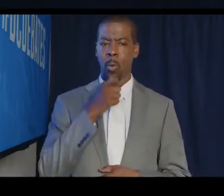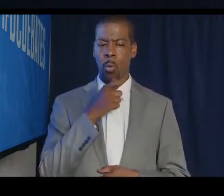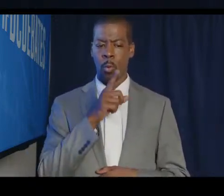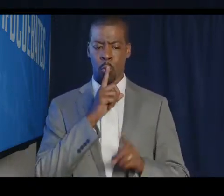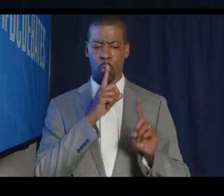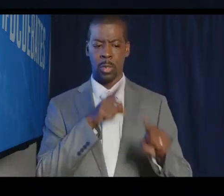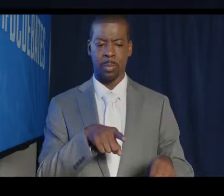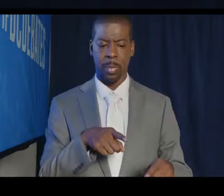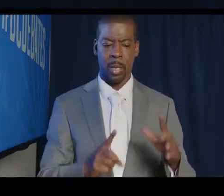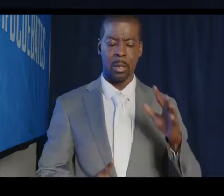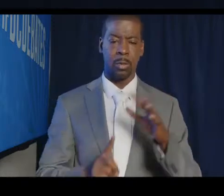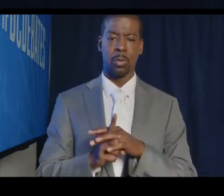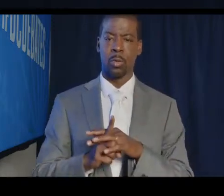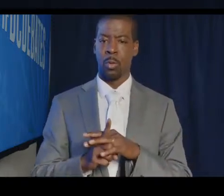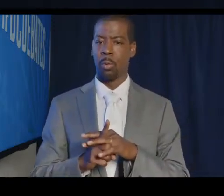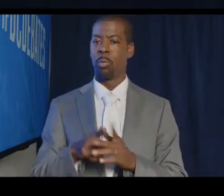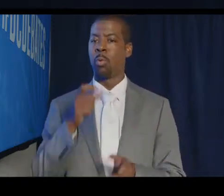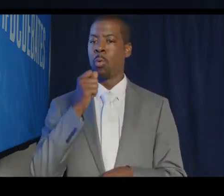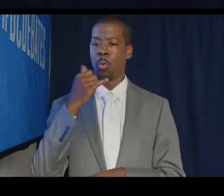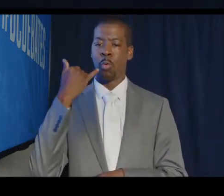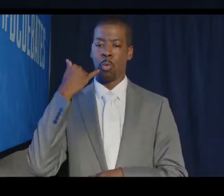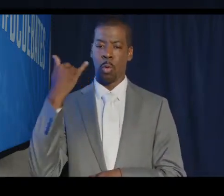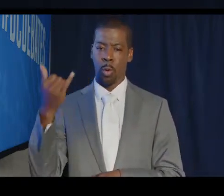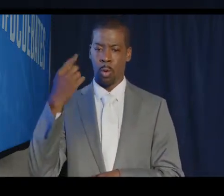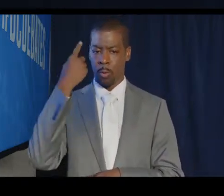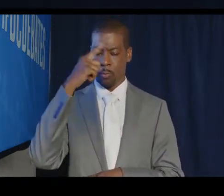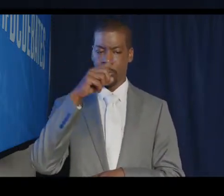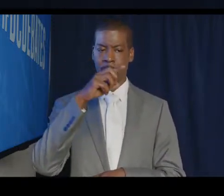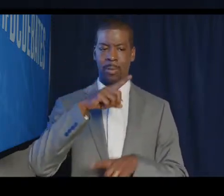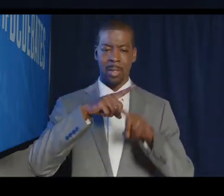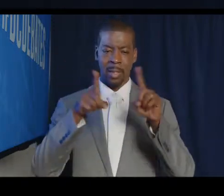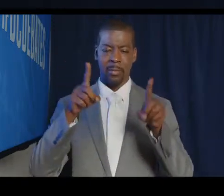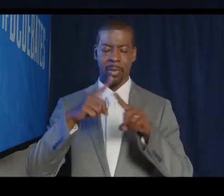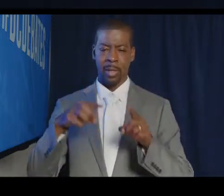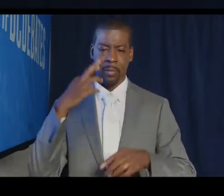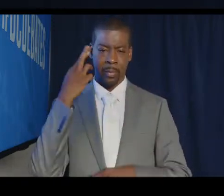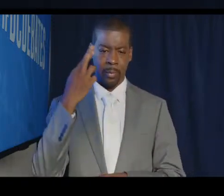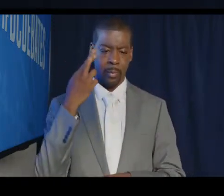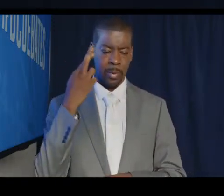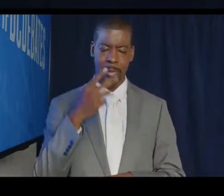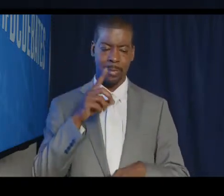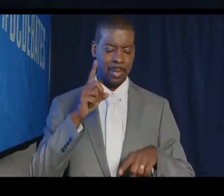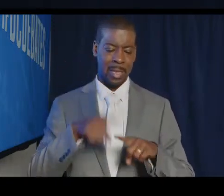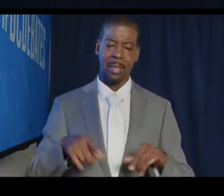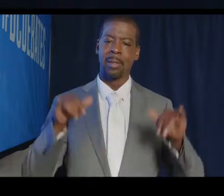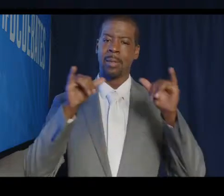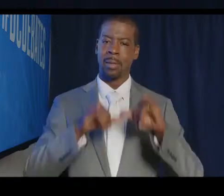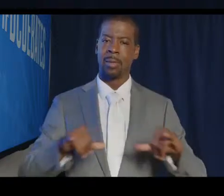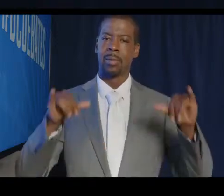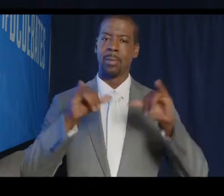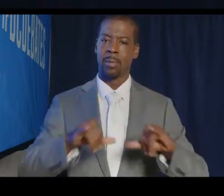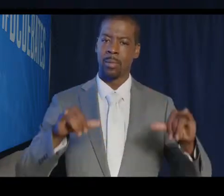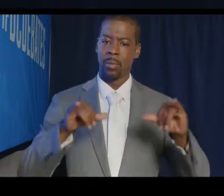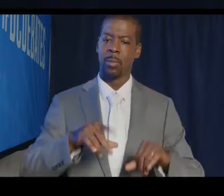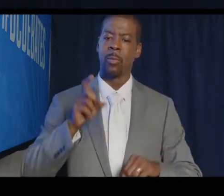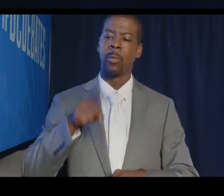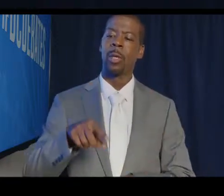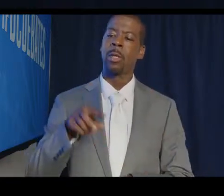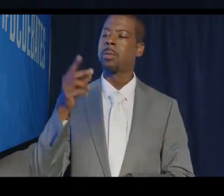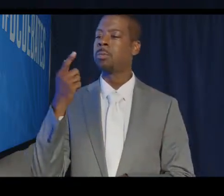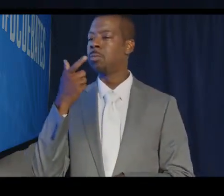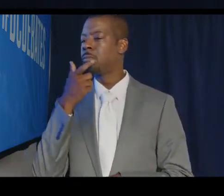are, who's being called. There are programs being piloted all around the country. We're just thinking that we can keep doing the same thing. We have to take a look at what other people are